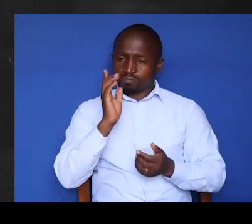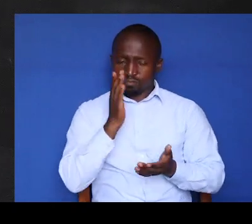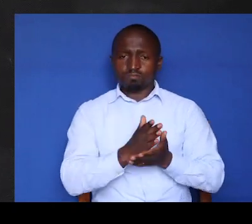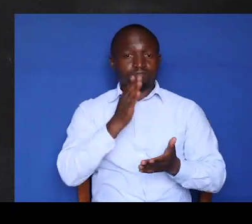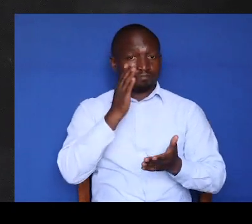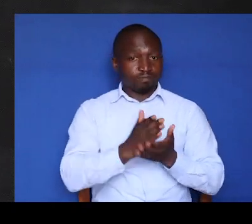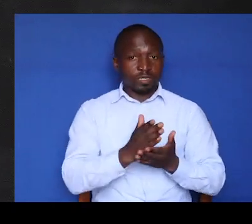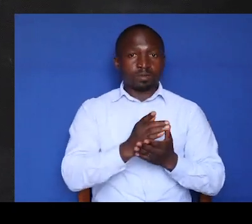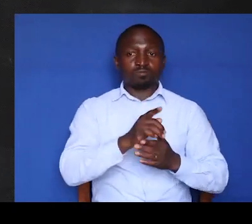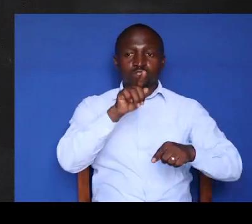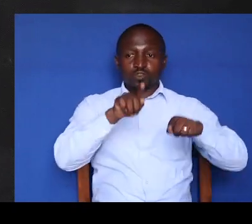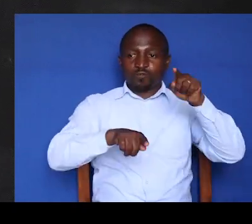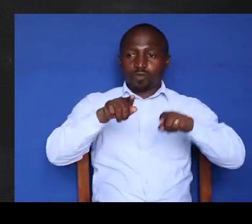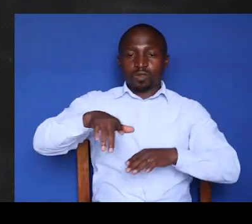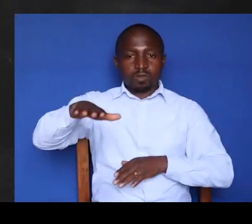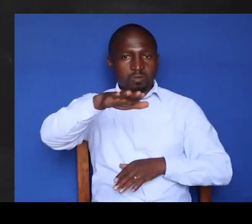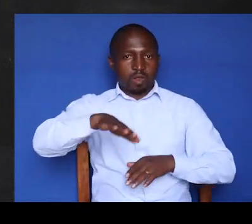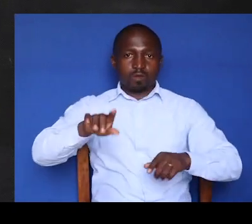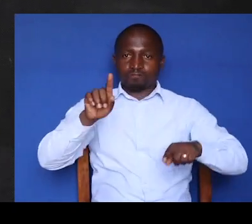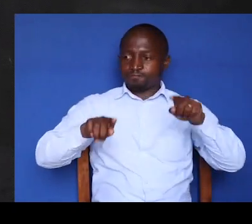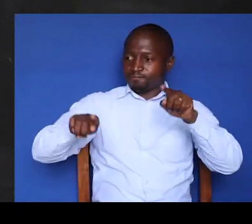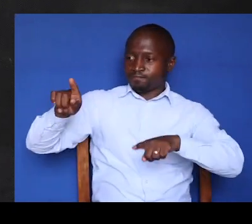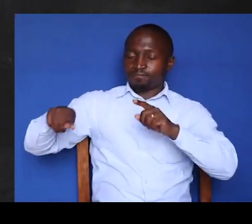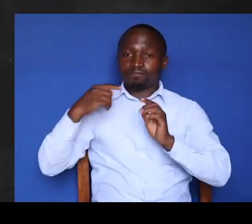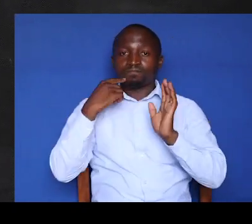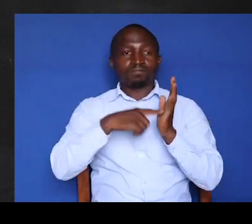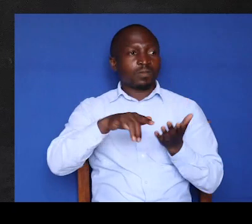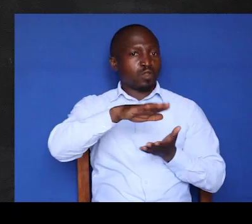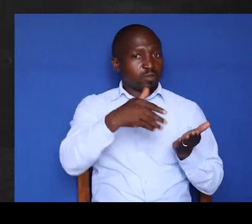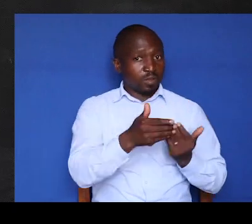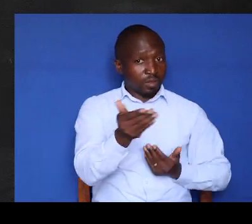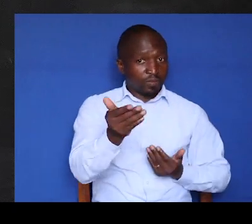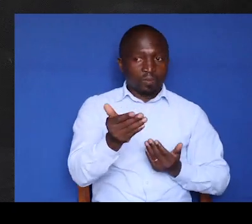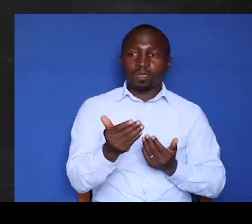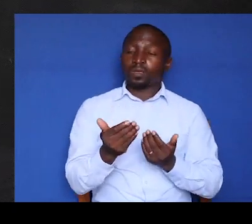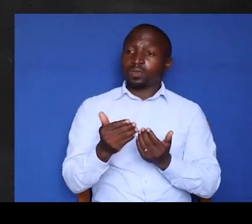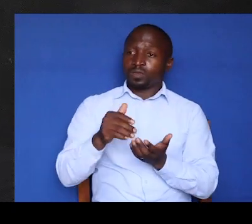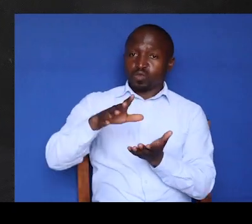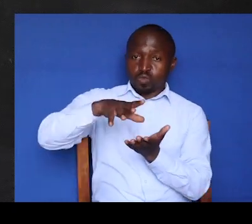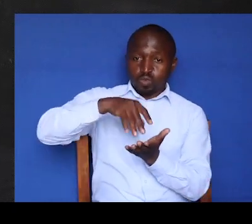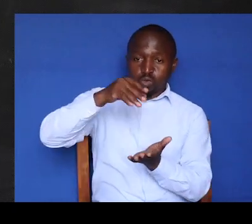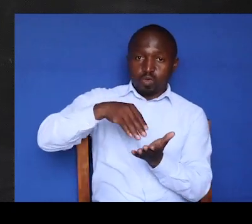to areas. For instance, some areas may have clay soil.